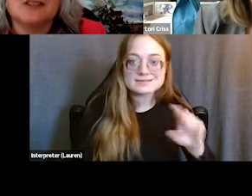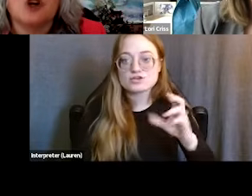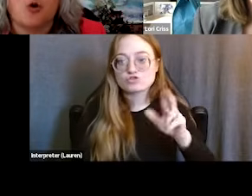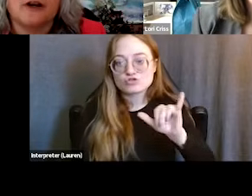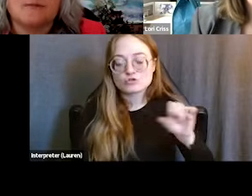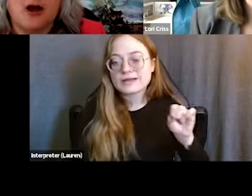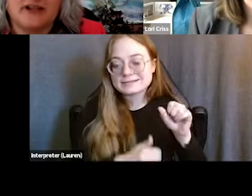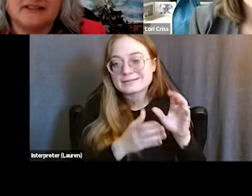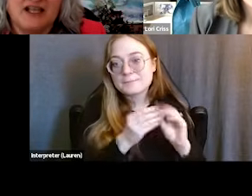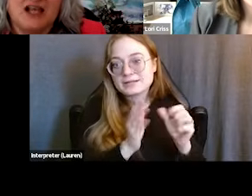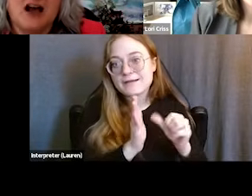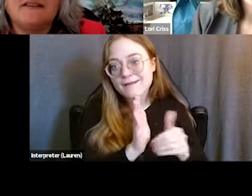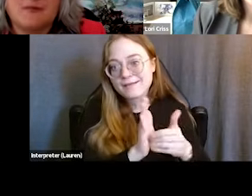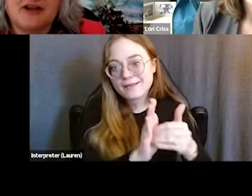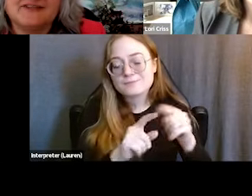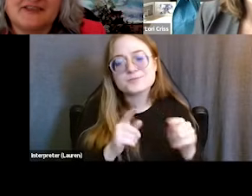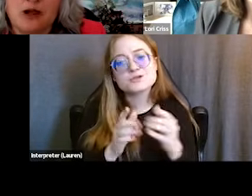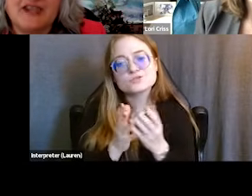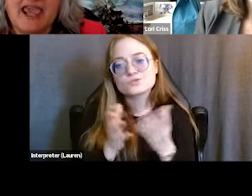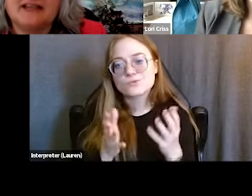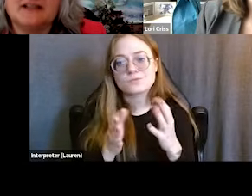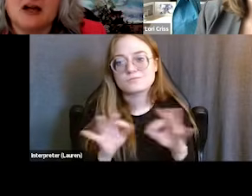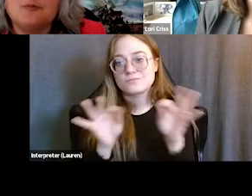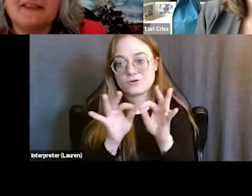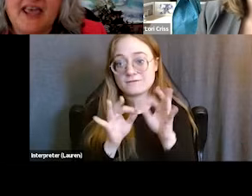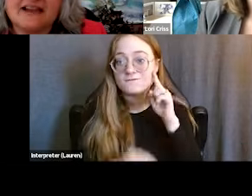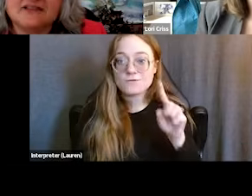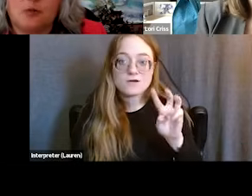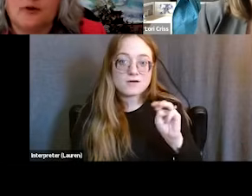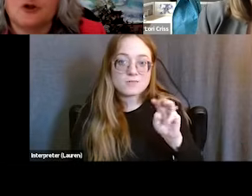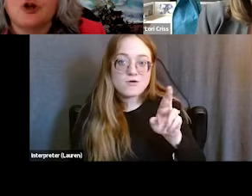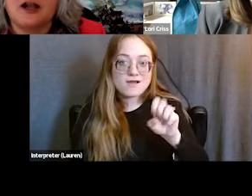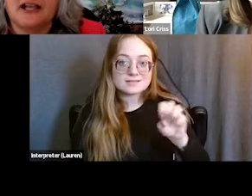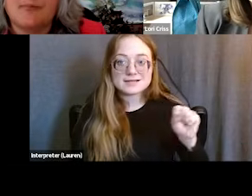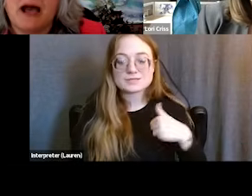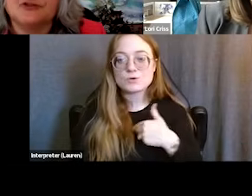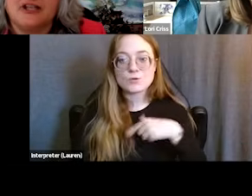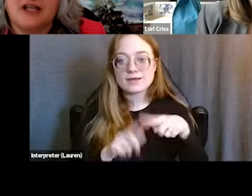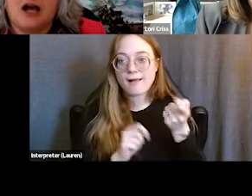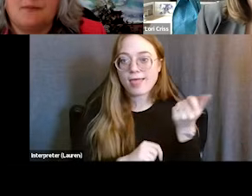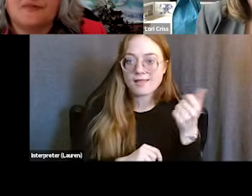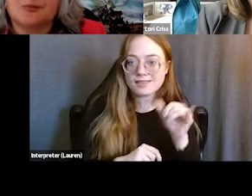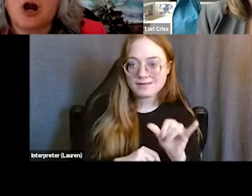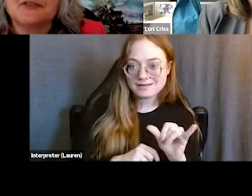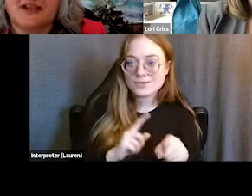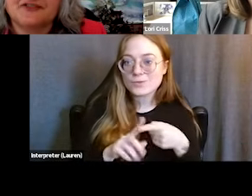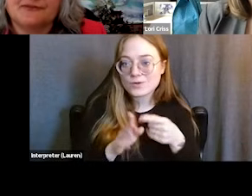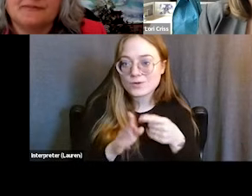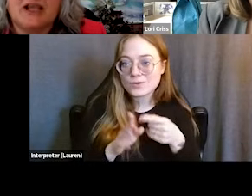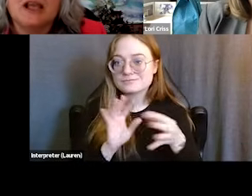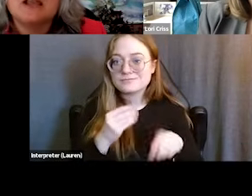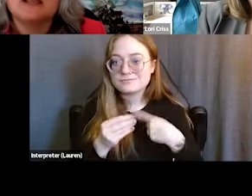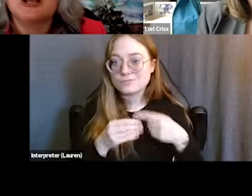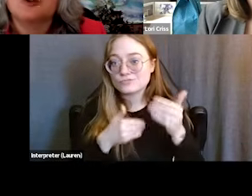but it's such a core component of MRSS that we can't omit that when we're talking about the